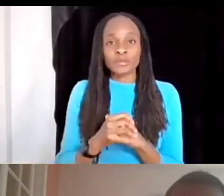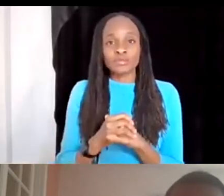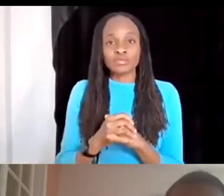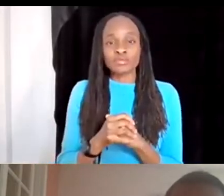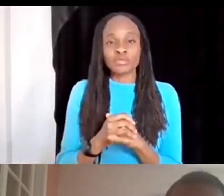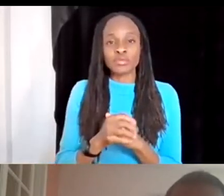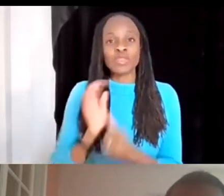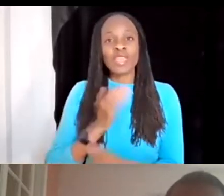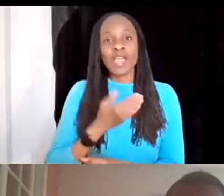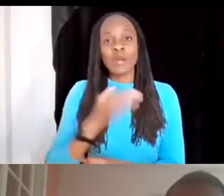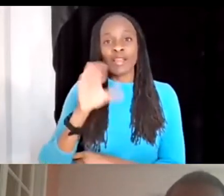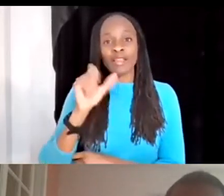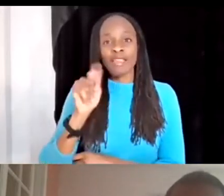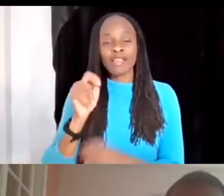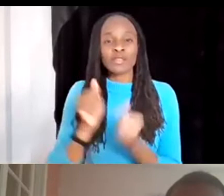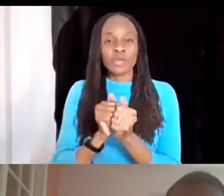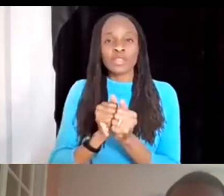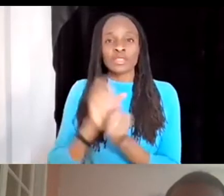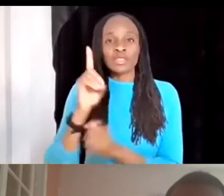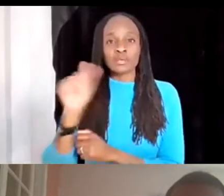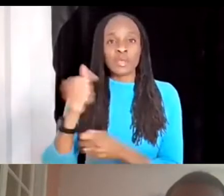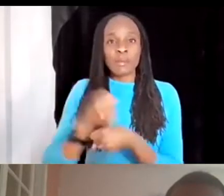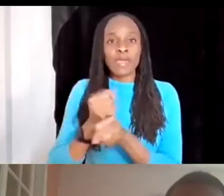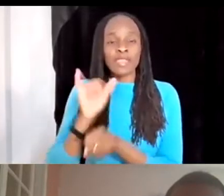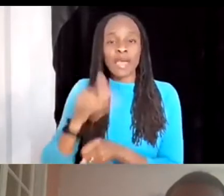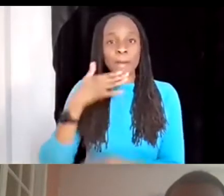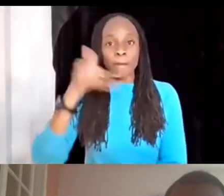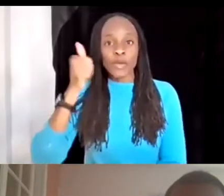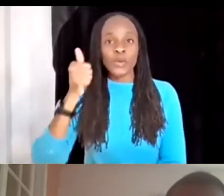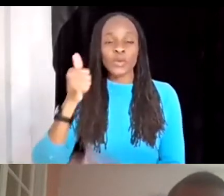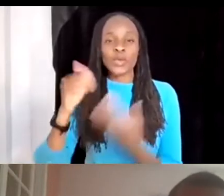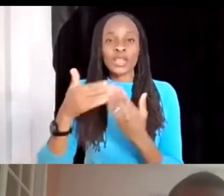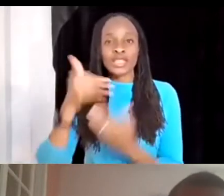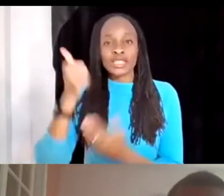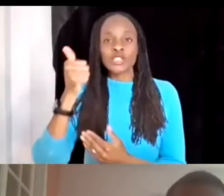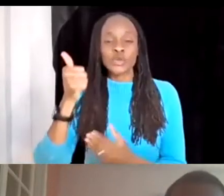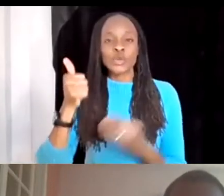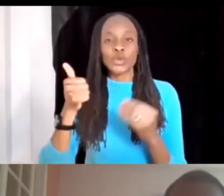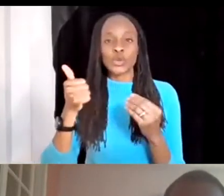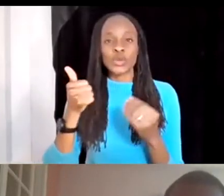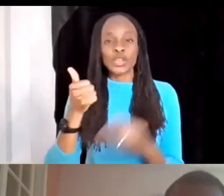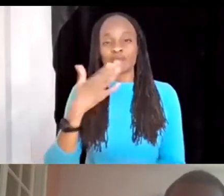our cast with disabilities made it better and easier and more extraordinary every step of the way. So,